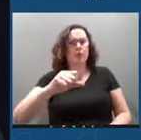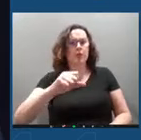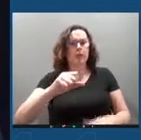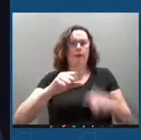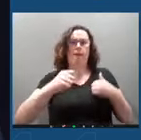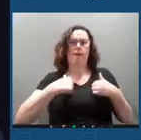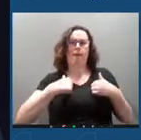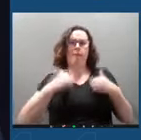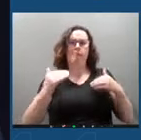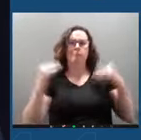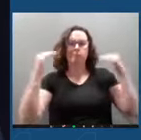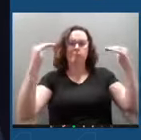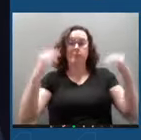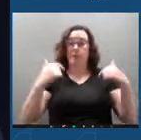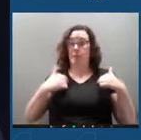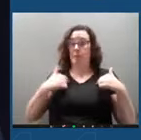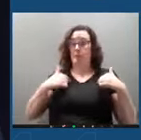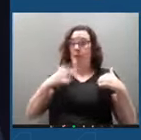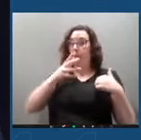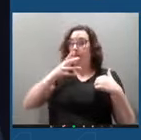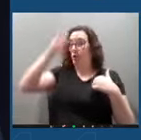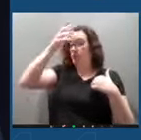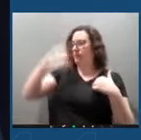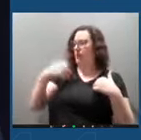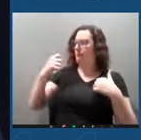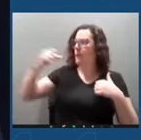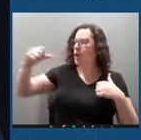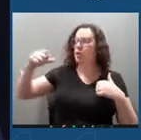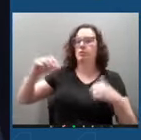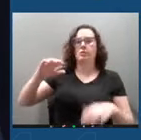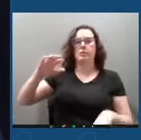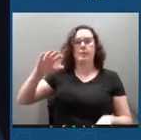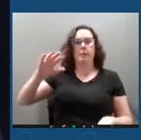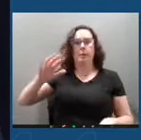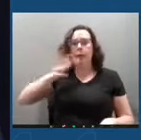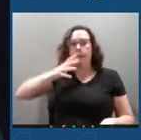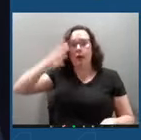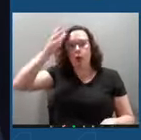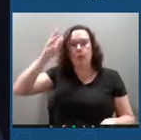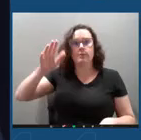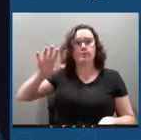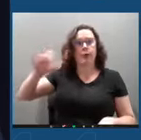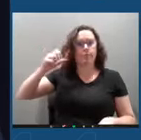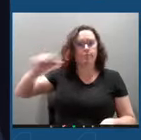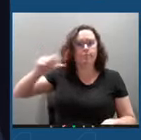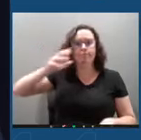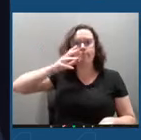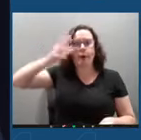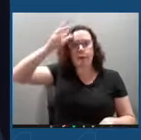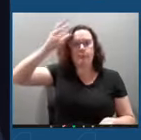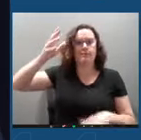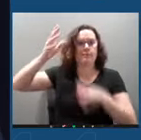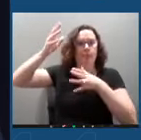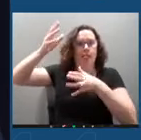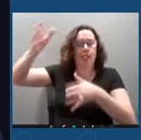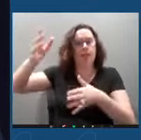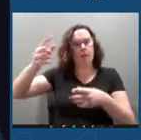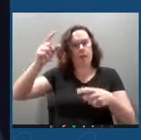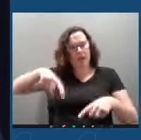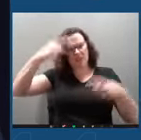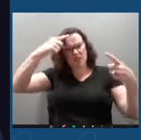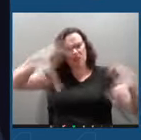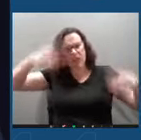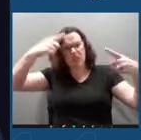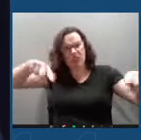parents. My parents pushed back on their parents. That's how change happened. We're not supposed to agree, but we're